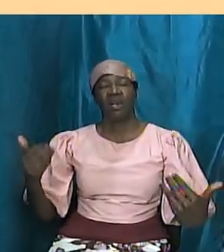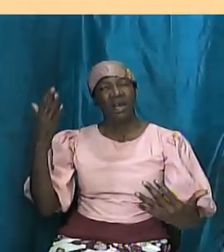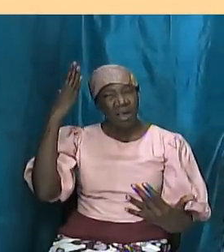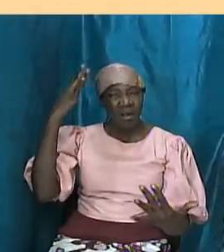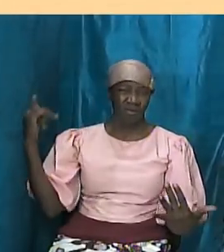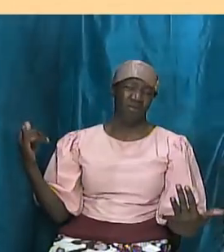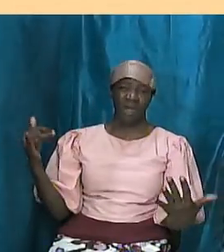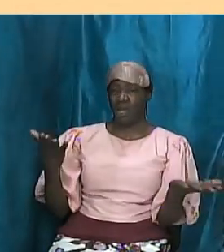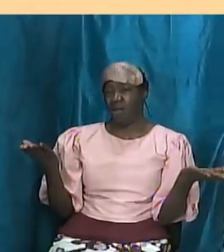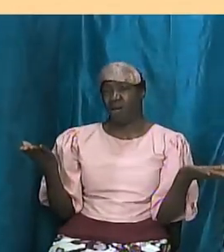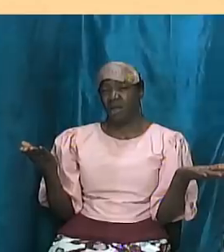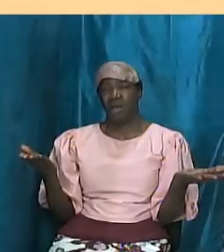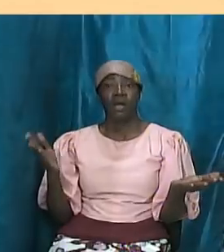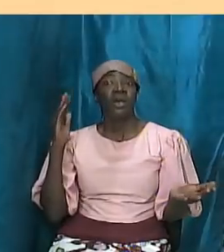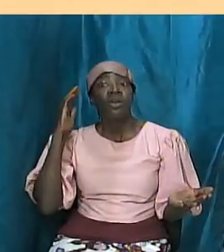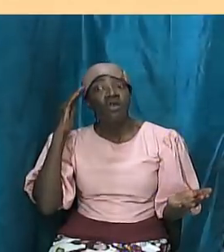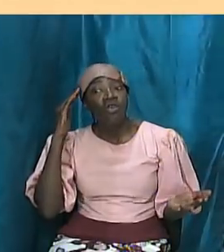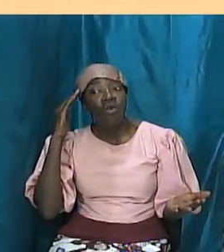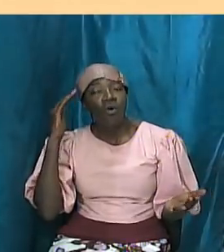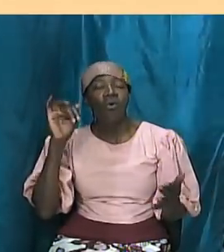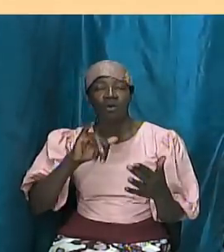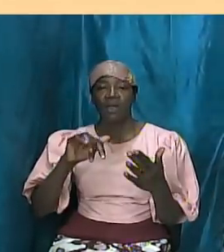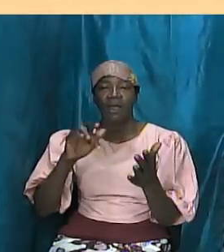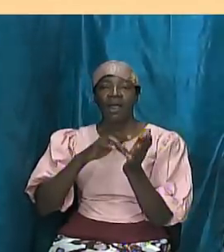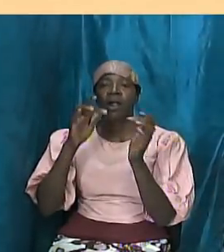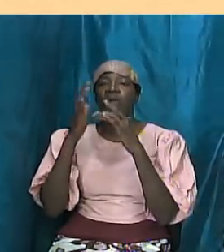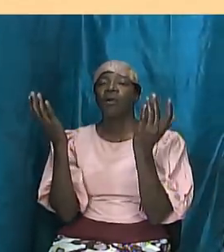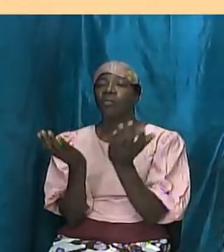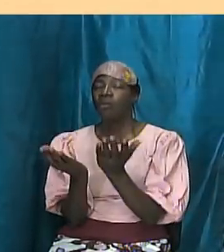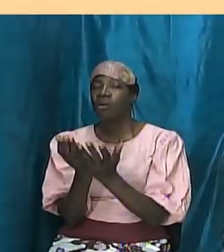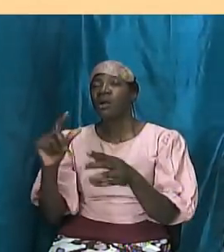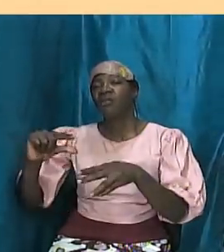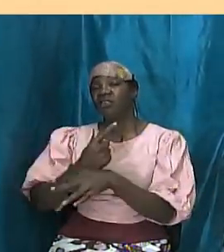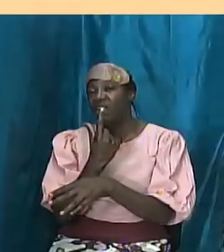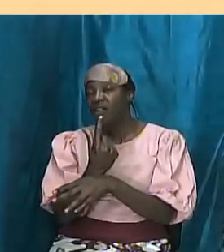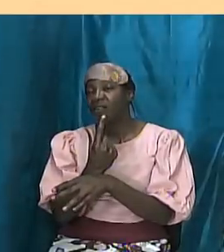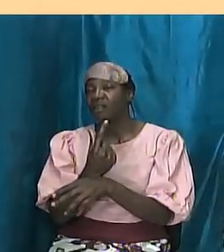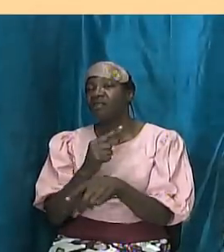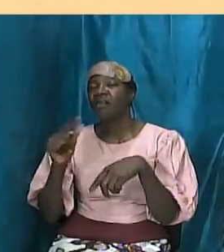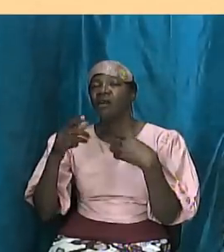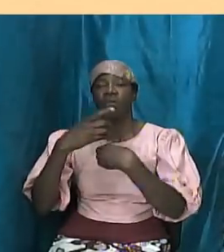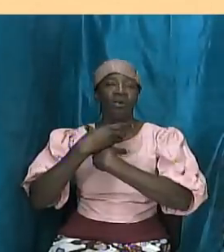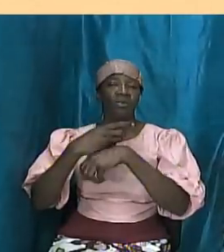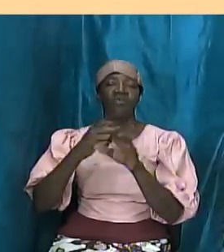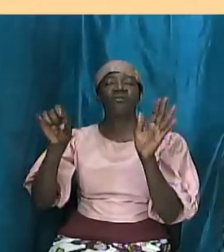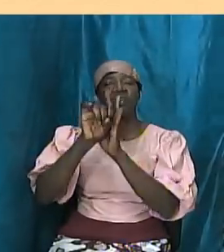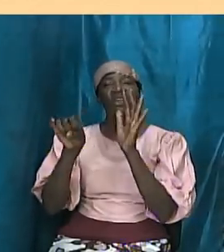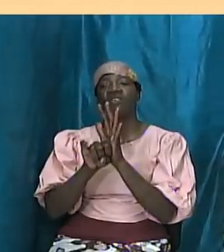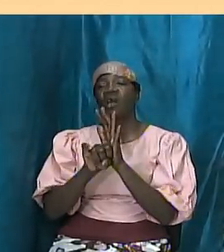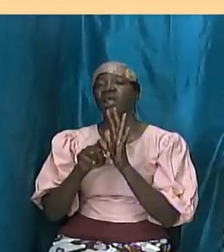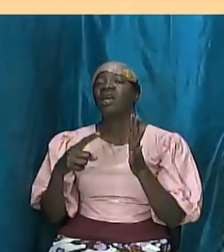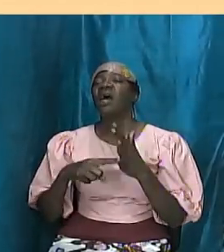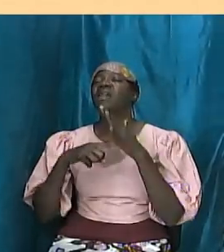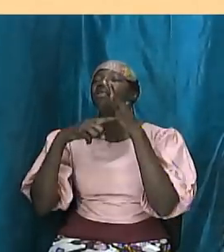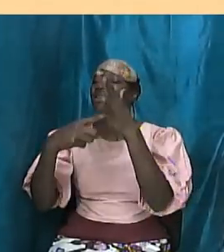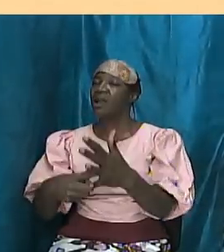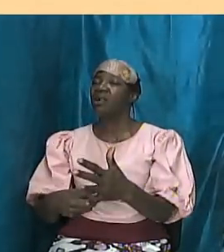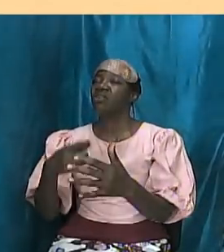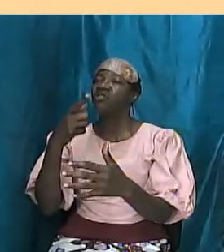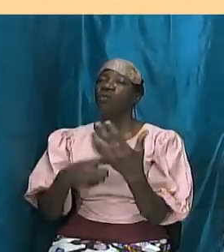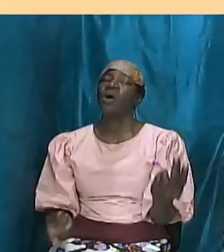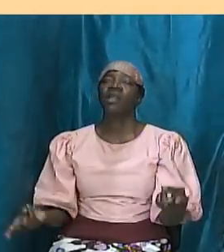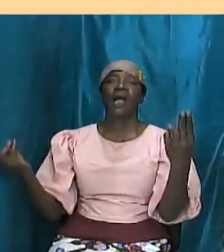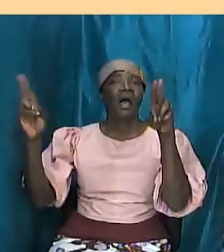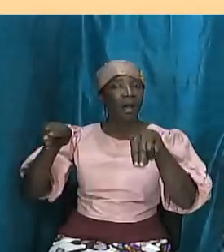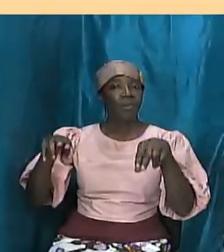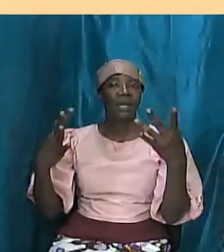know that the book of Genesis speaks about creation, and it gives us a background as to what happened and